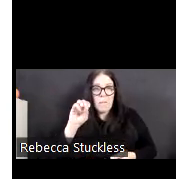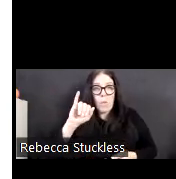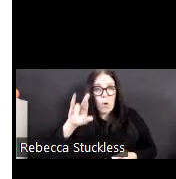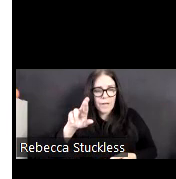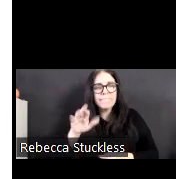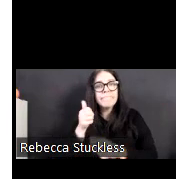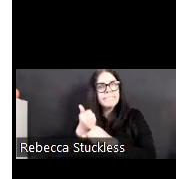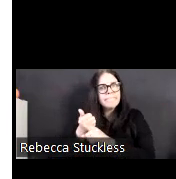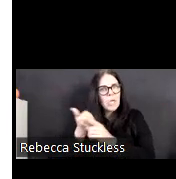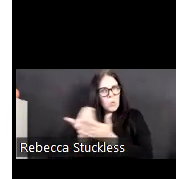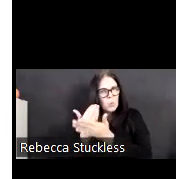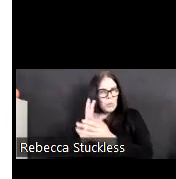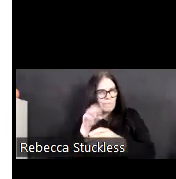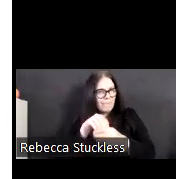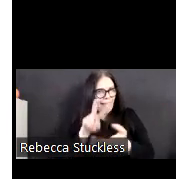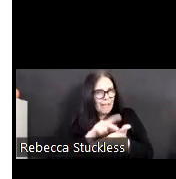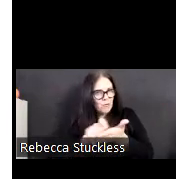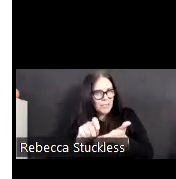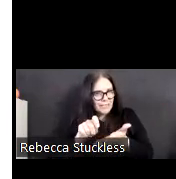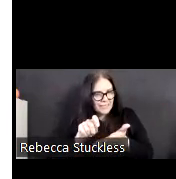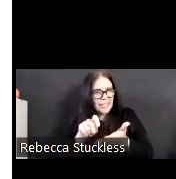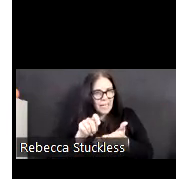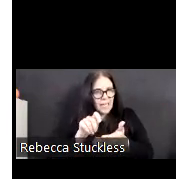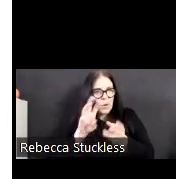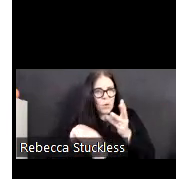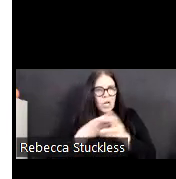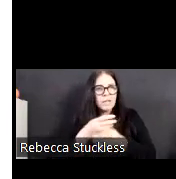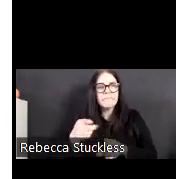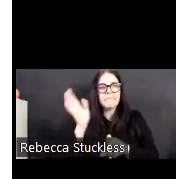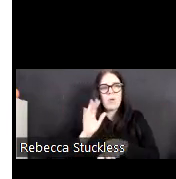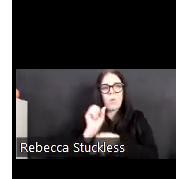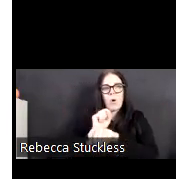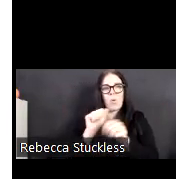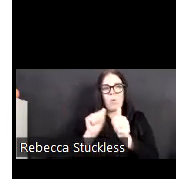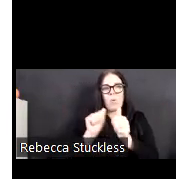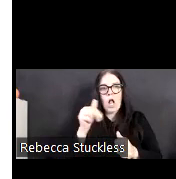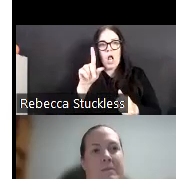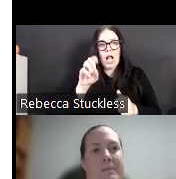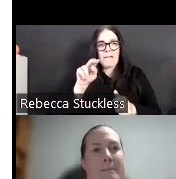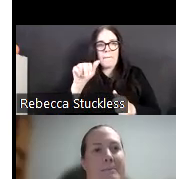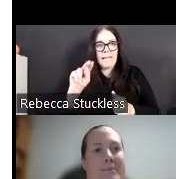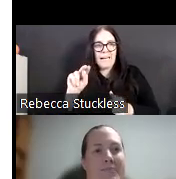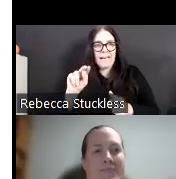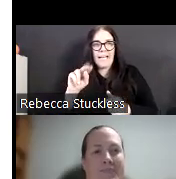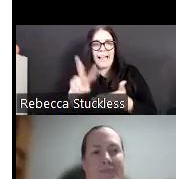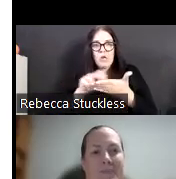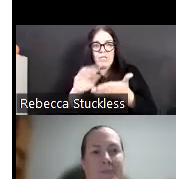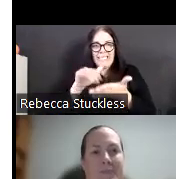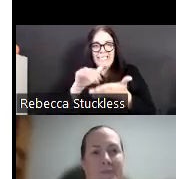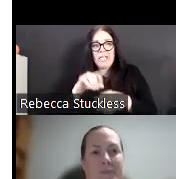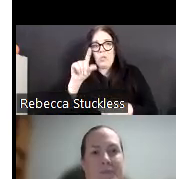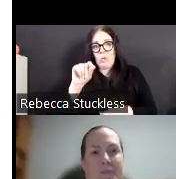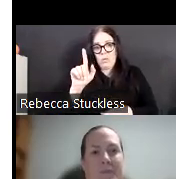new to the literacy world, having started with the Haldimand Norfolk Literacy Centers in mid-2021. While she started as